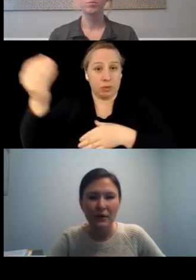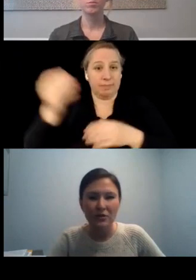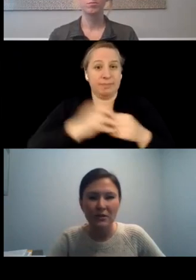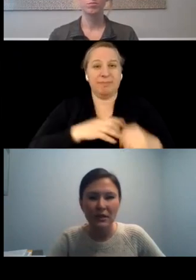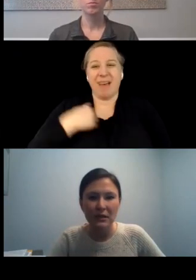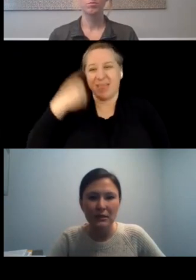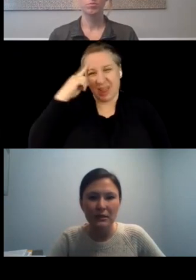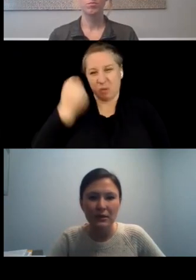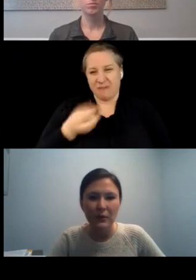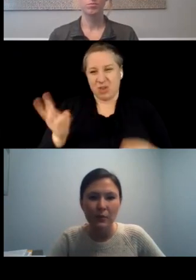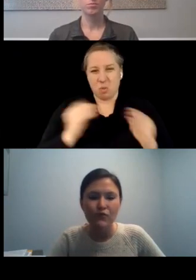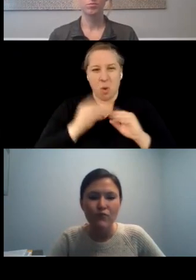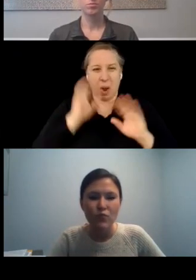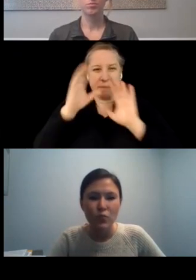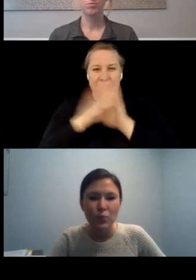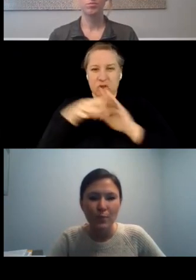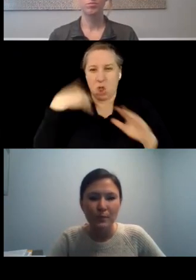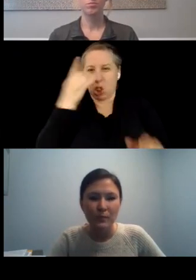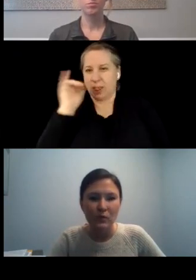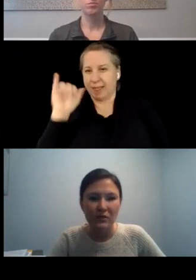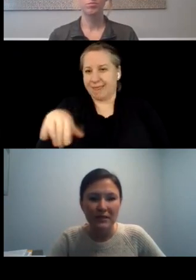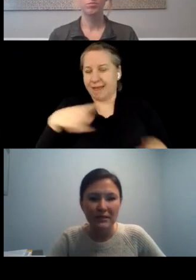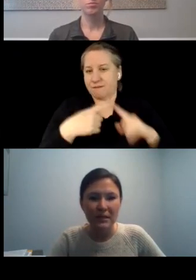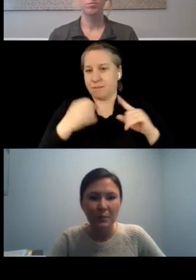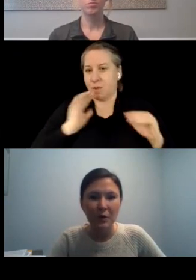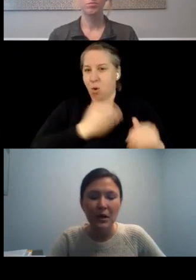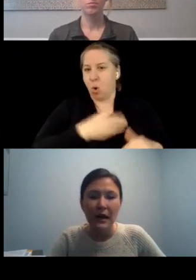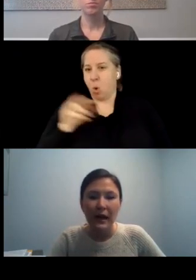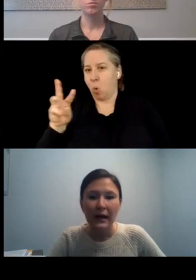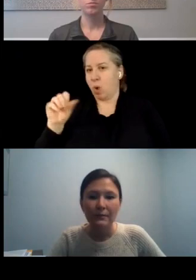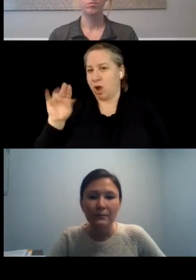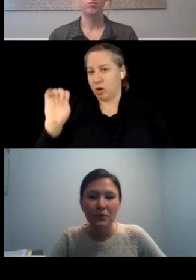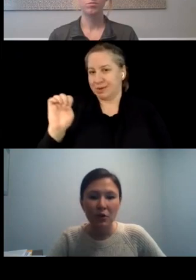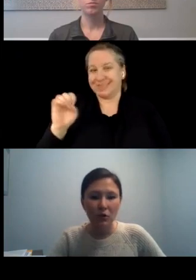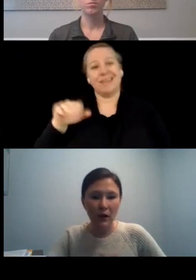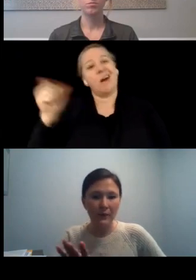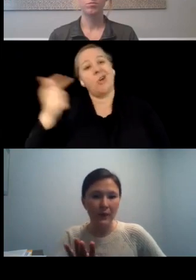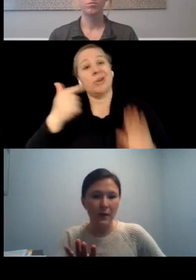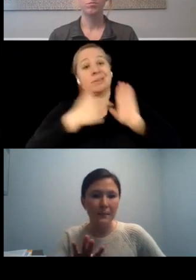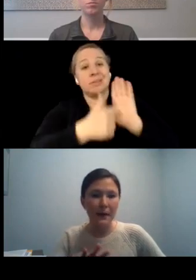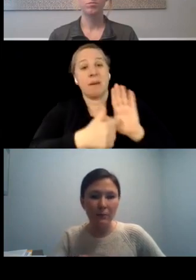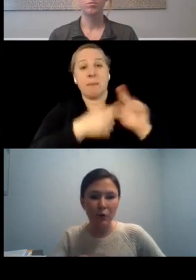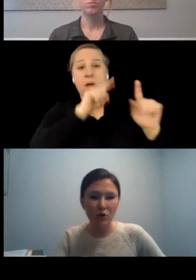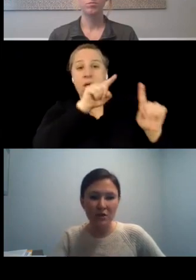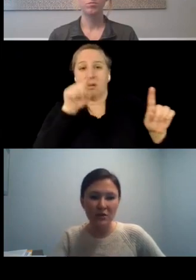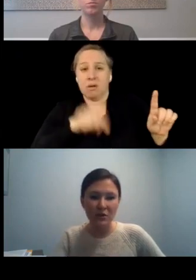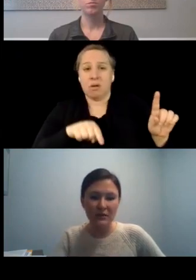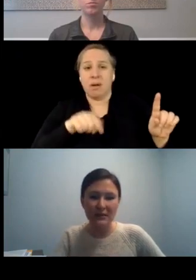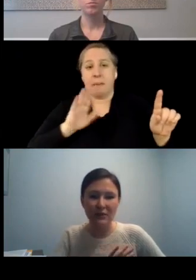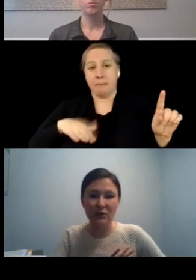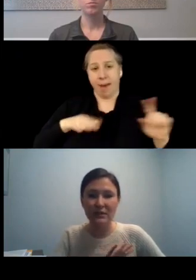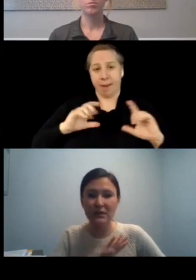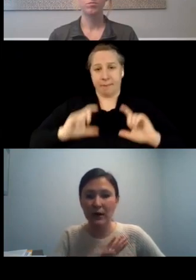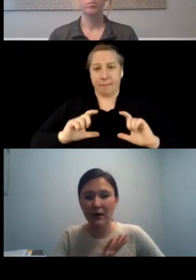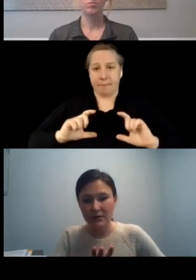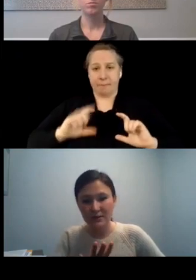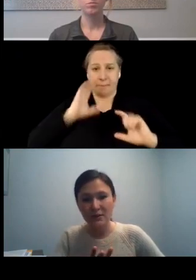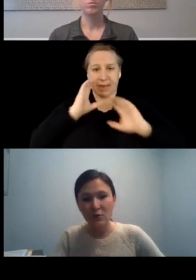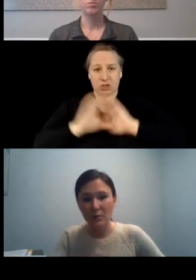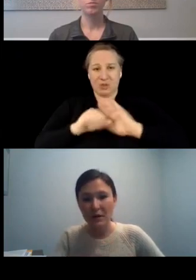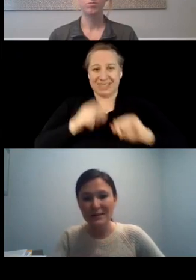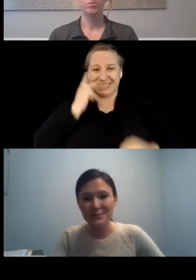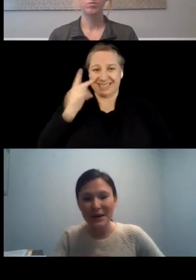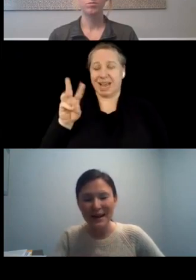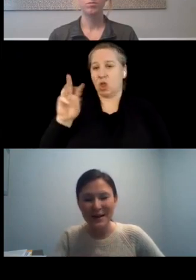be a few more pictures like this, just as an example. So on the bottom portion, so this is, as you can see, the warehouse